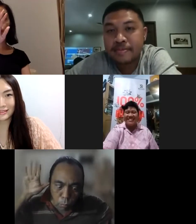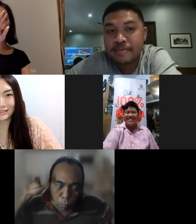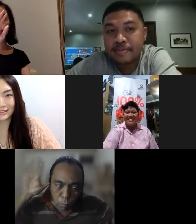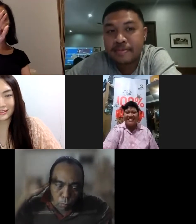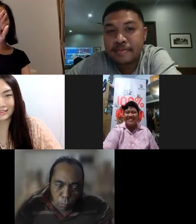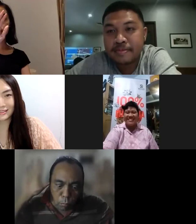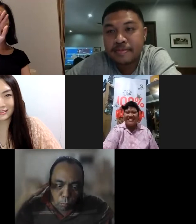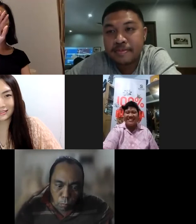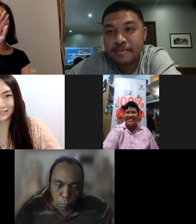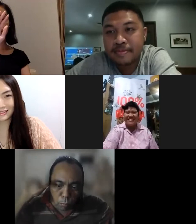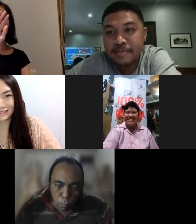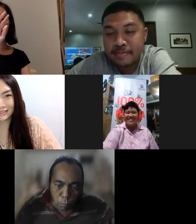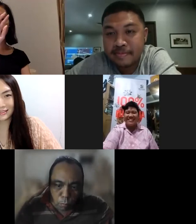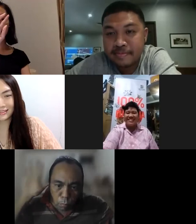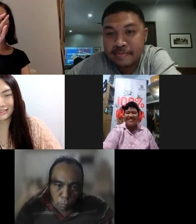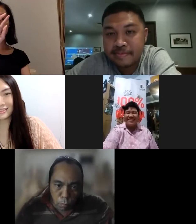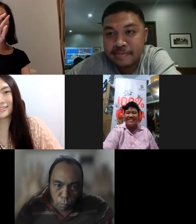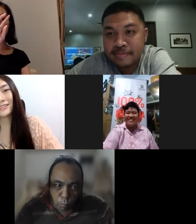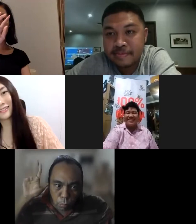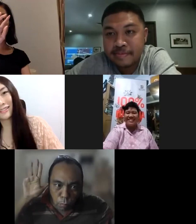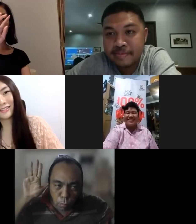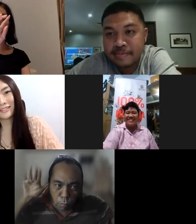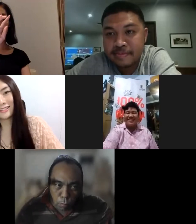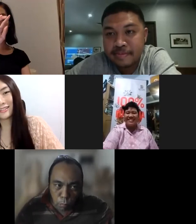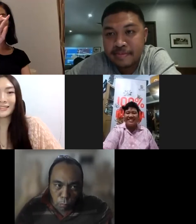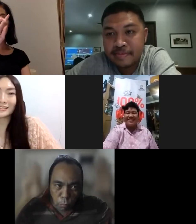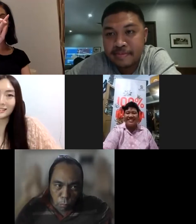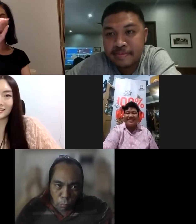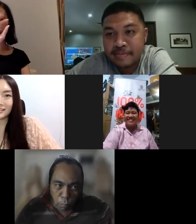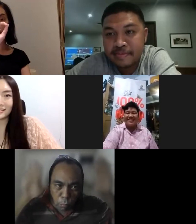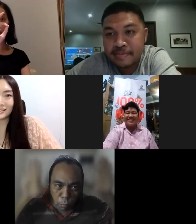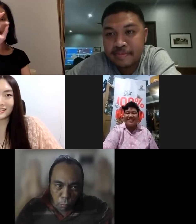Iya. Di ini. Okay, one.